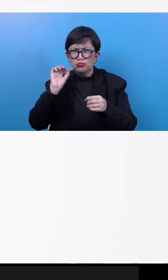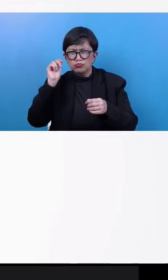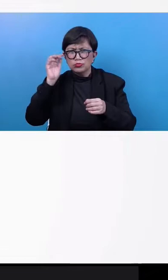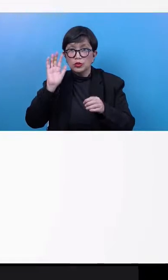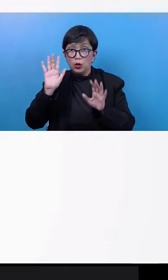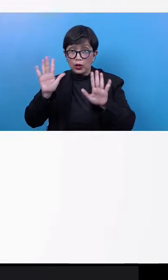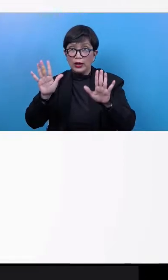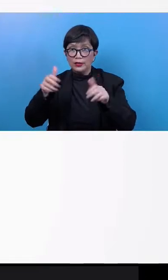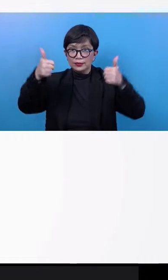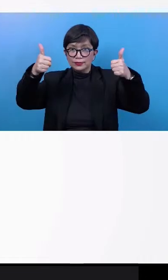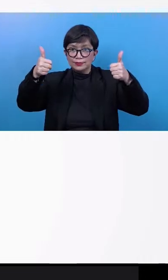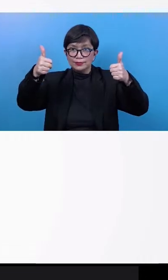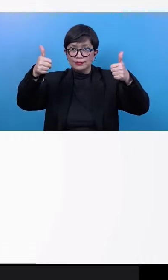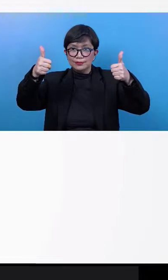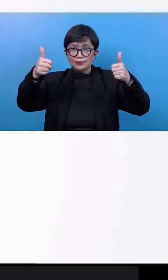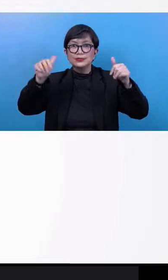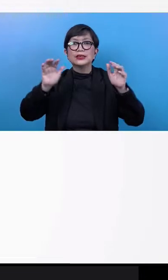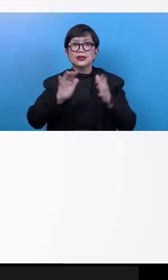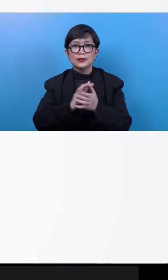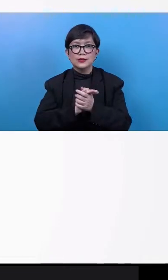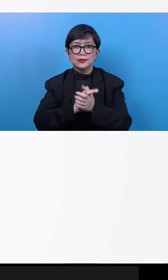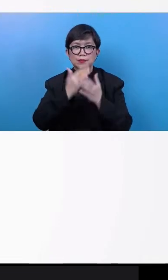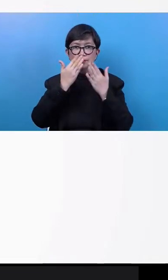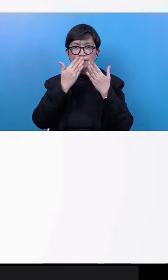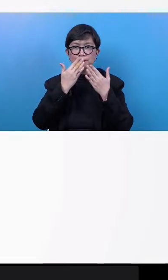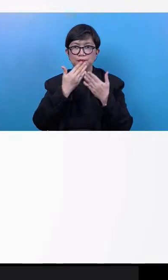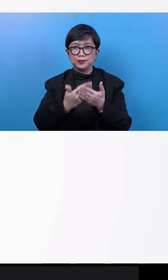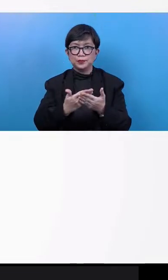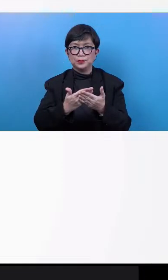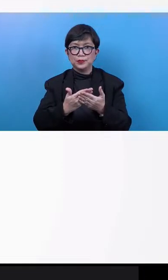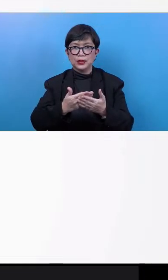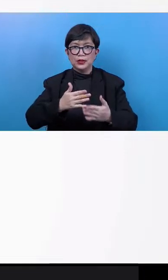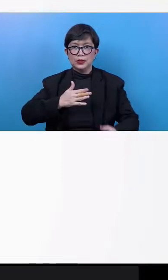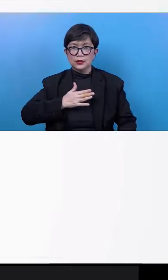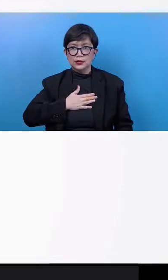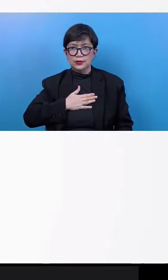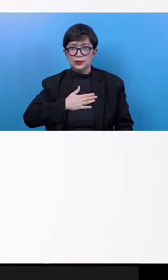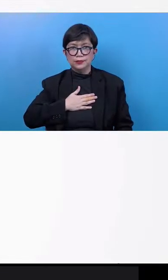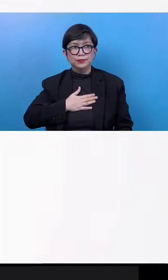Thank you. From our end, we have noticed that